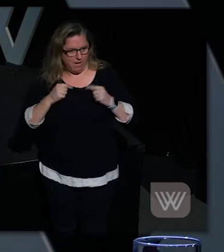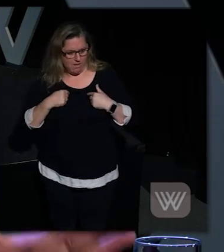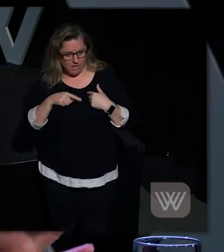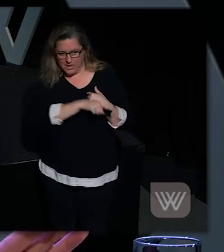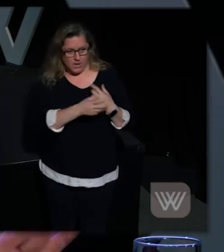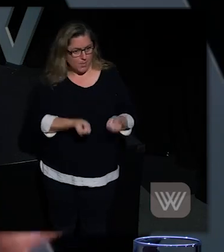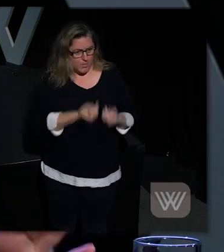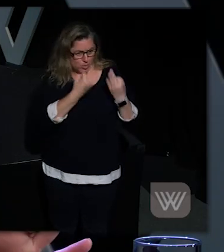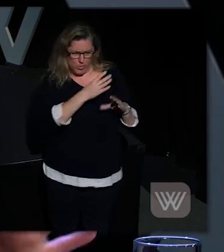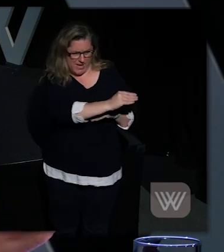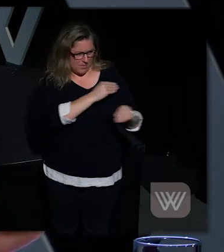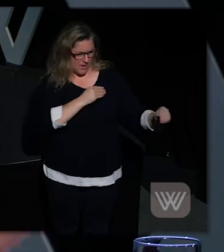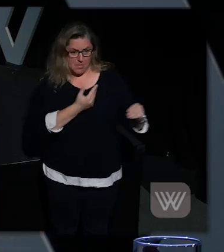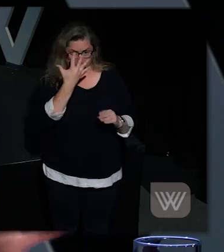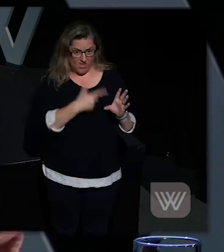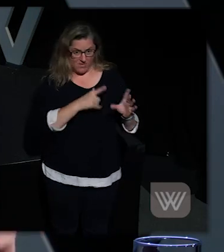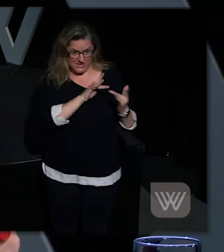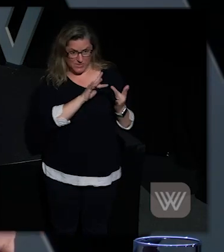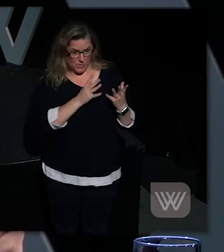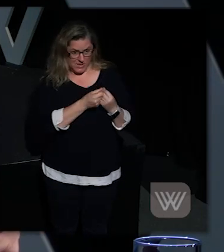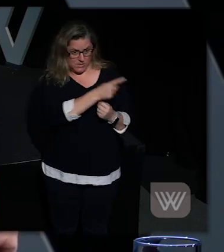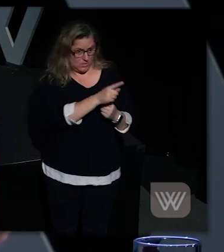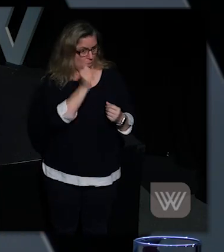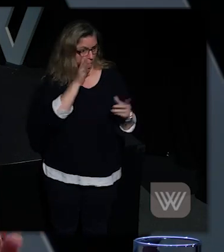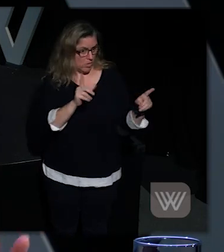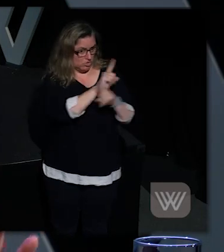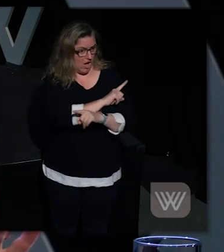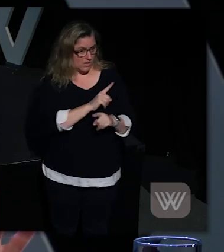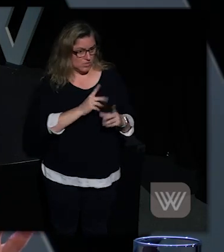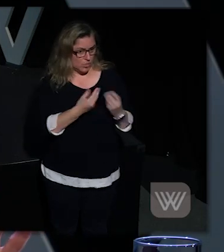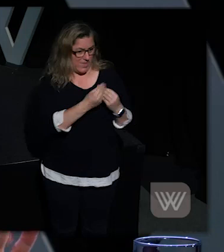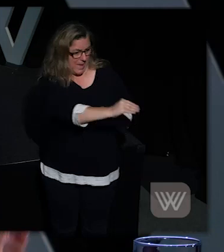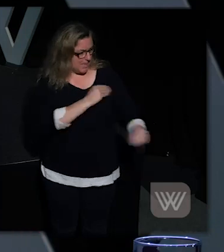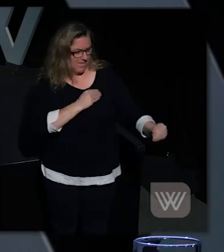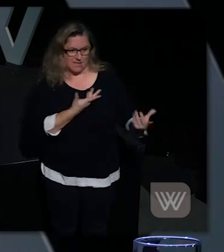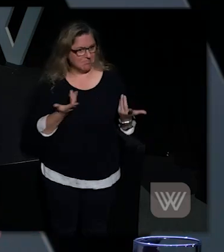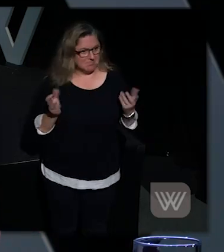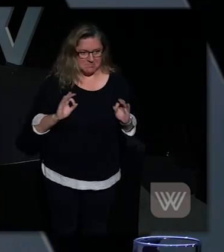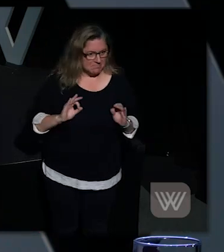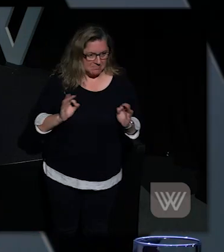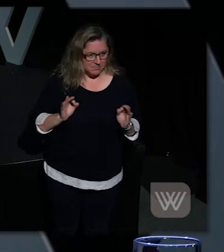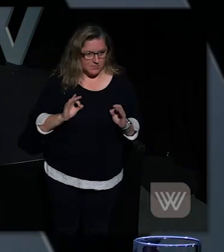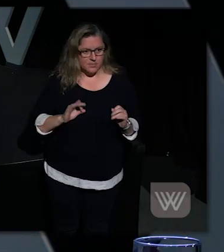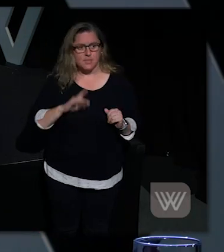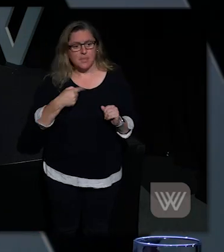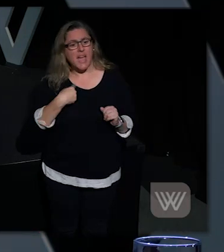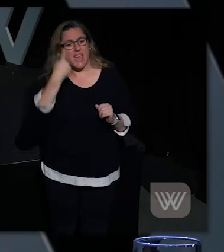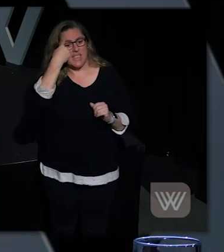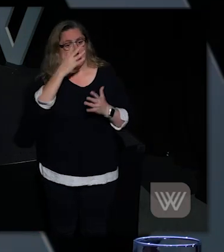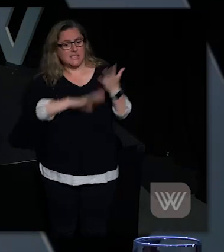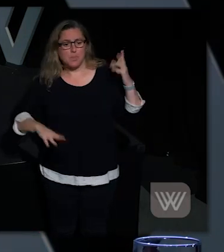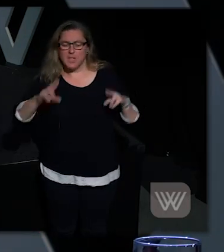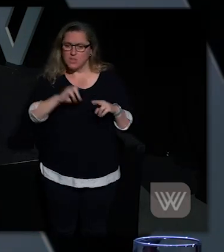and I've had contact with him for 5 years, and you are not going to change him with radical empathy. But I think this is a parenting